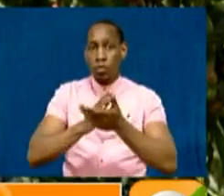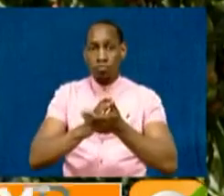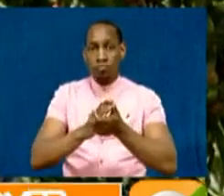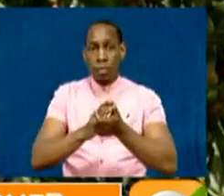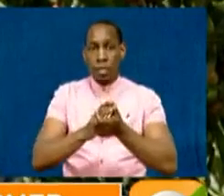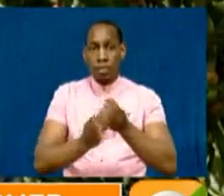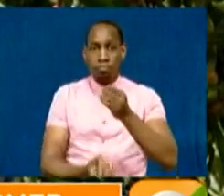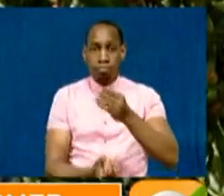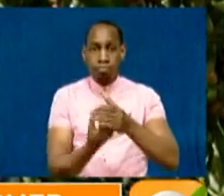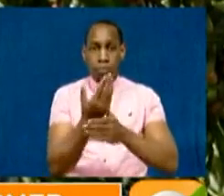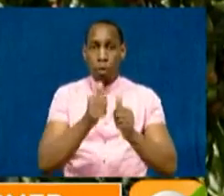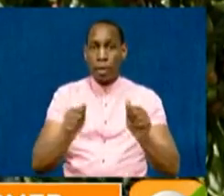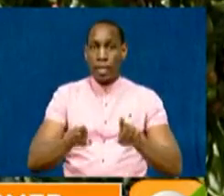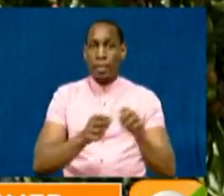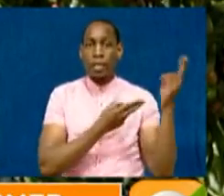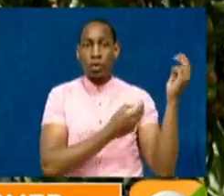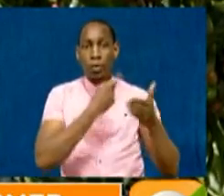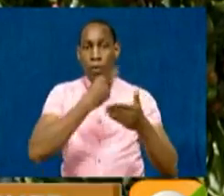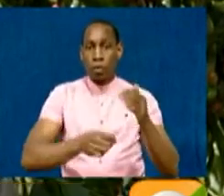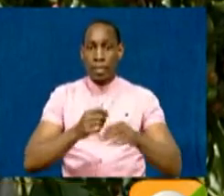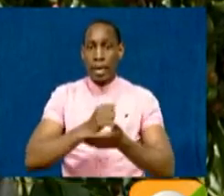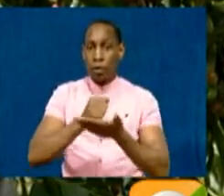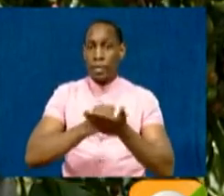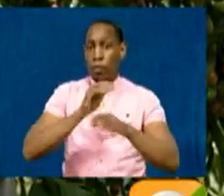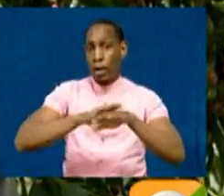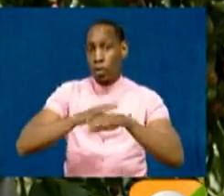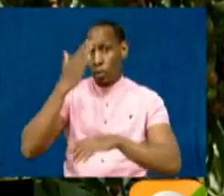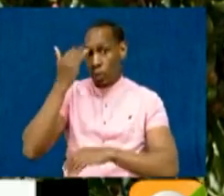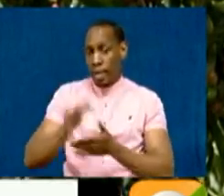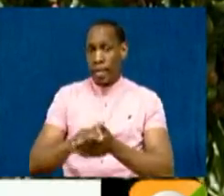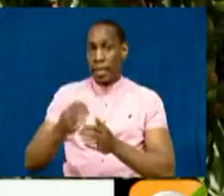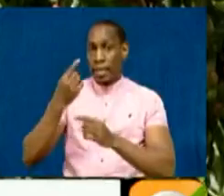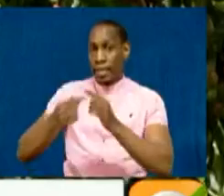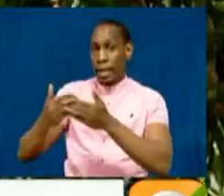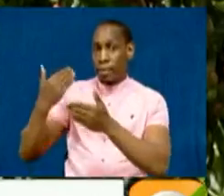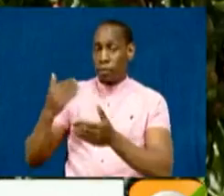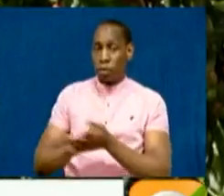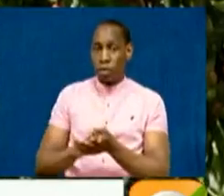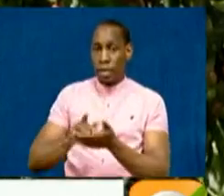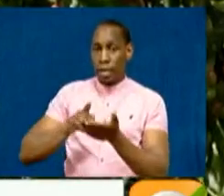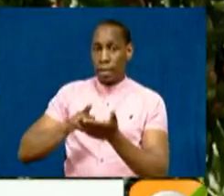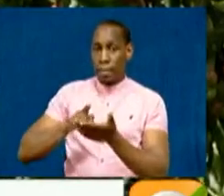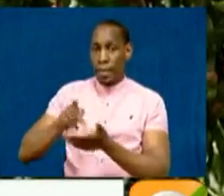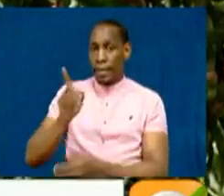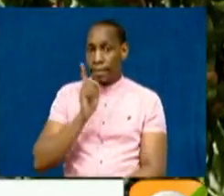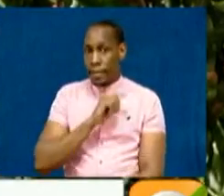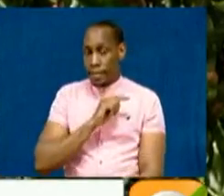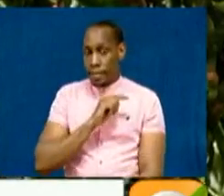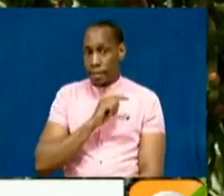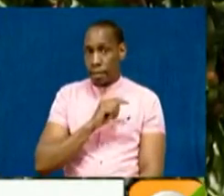vizuri na tuna hope hata bei ya kahawa itakuwa mzuri kwa vile kama last year tulikuwa tumelipwa na